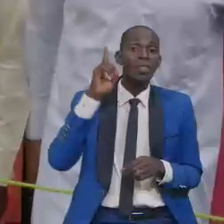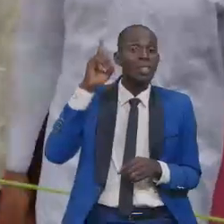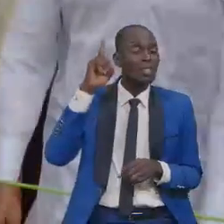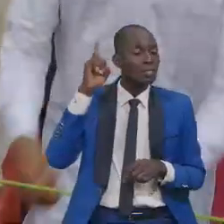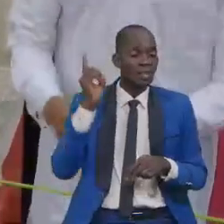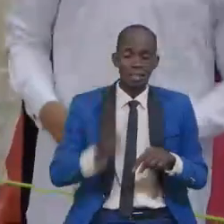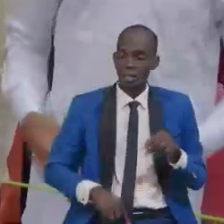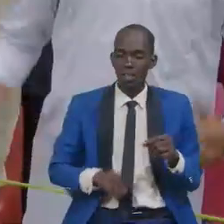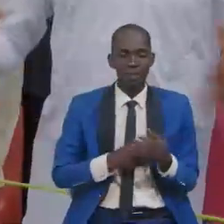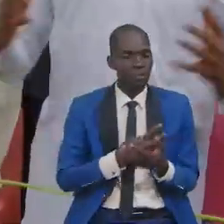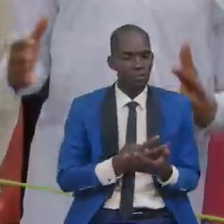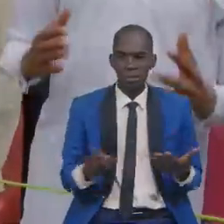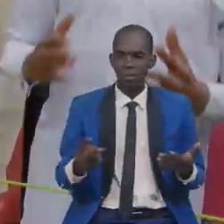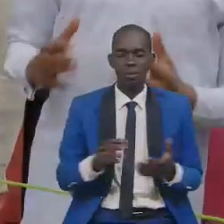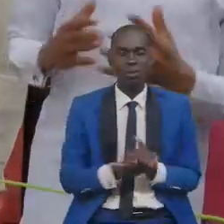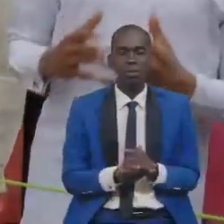fail